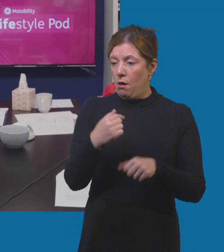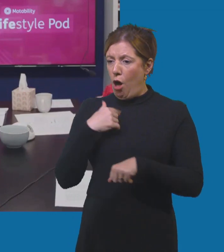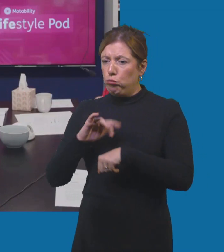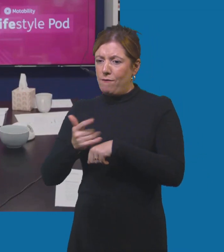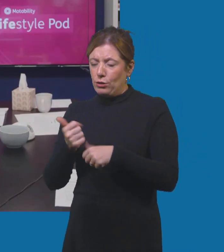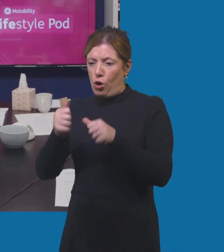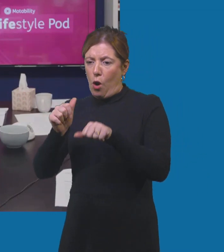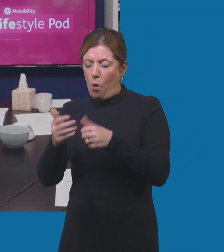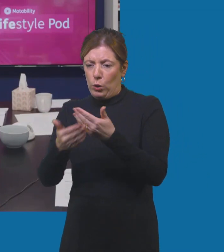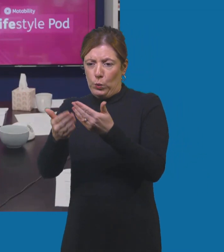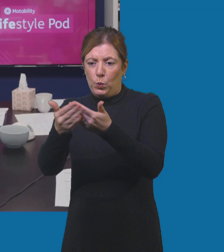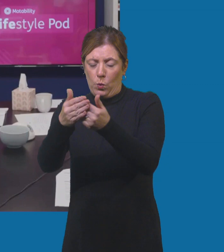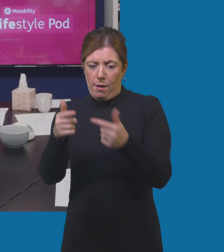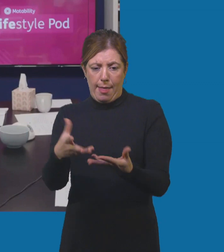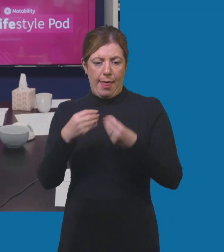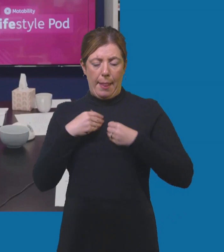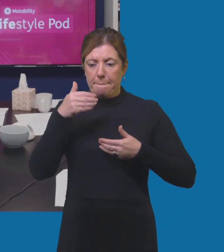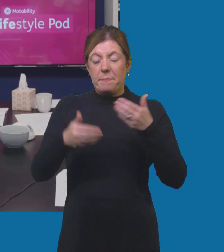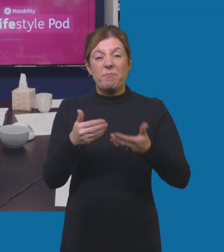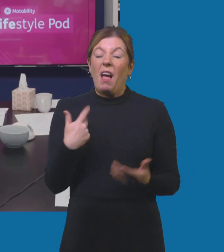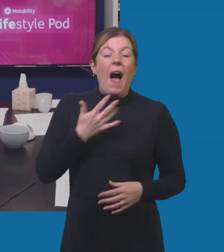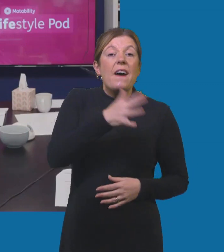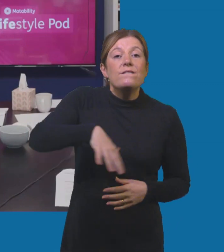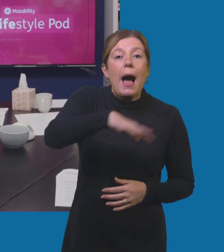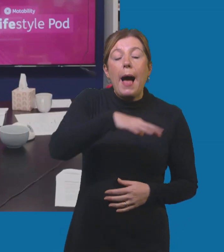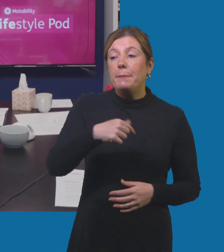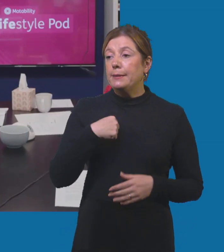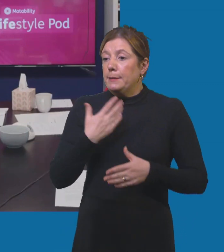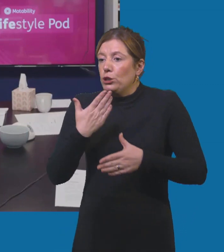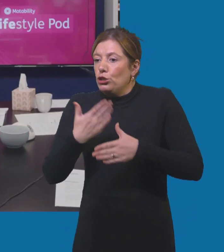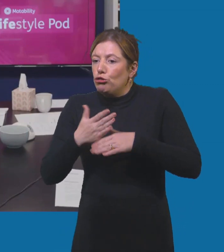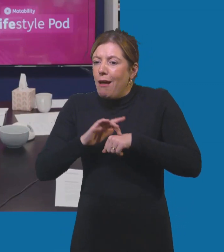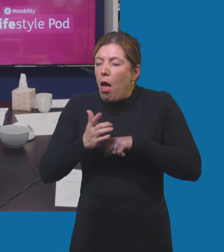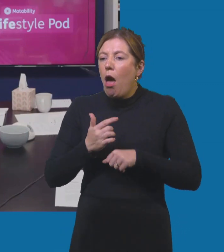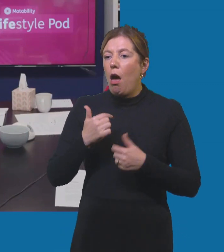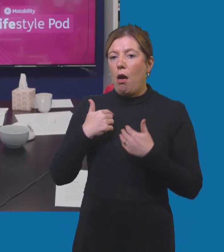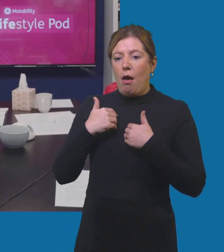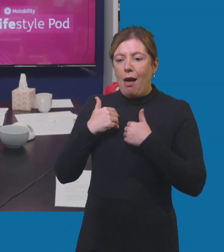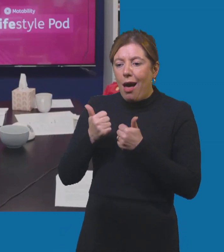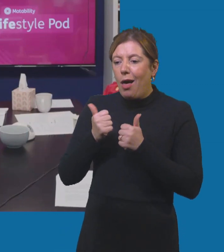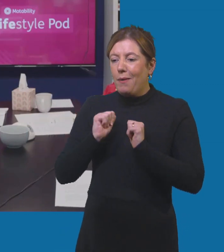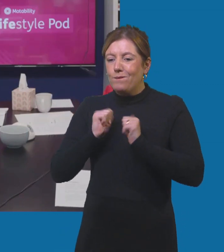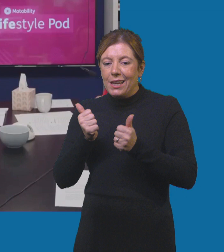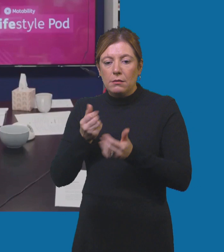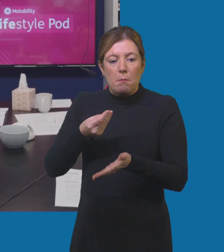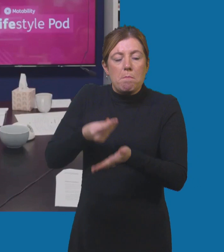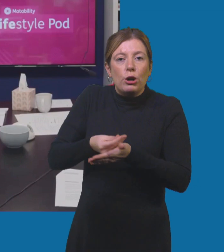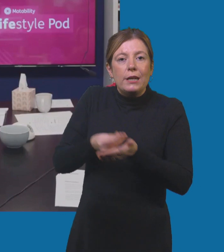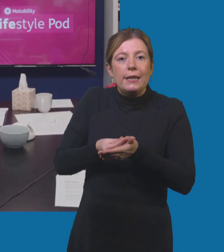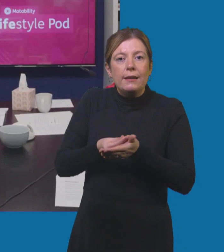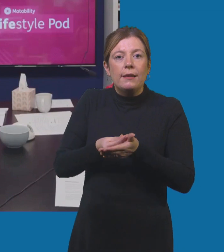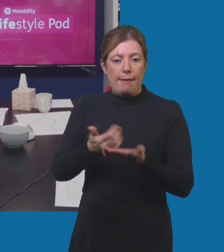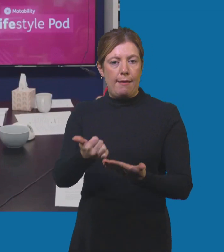So my family, my career, my finances, my health, my fitness, and all those things. When you